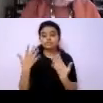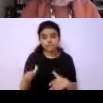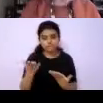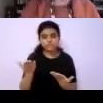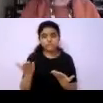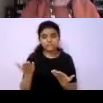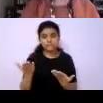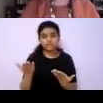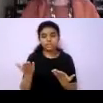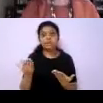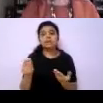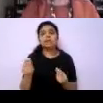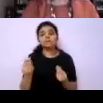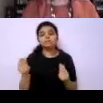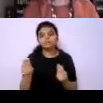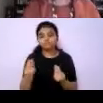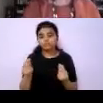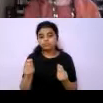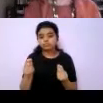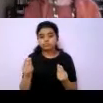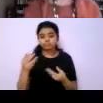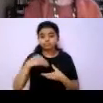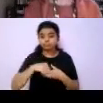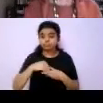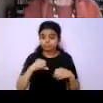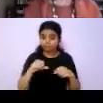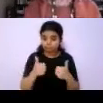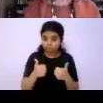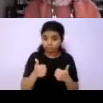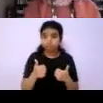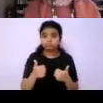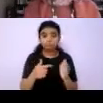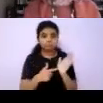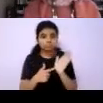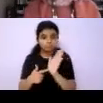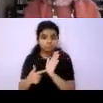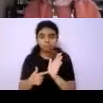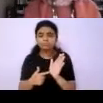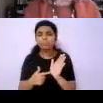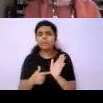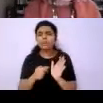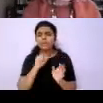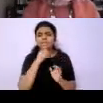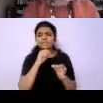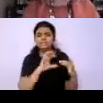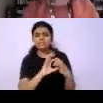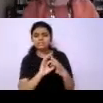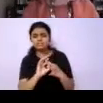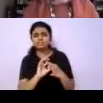punishing view for those whose capacities for productive labor diminish with age.